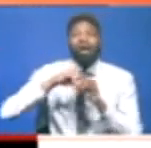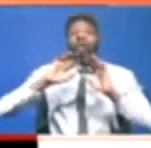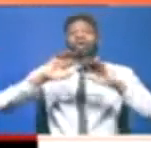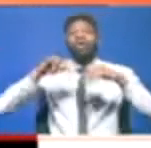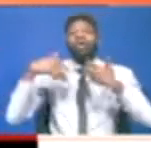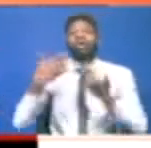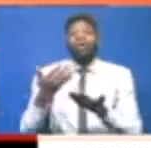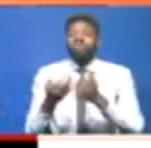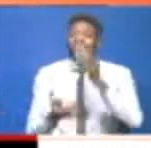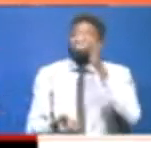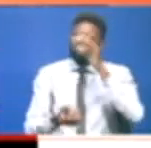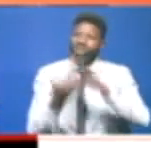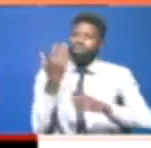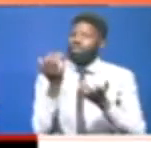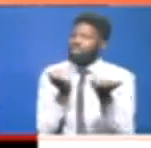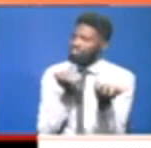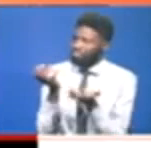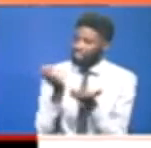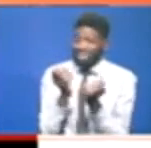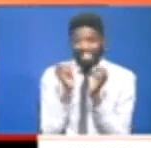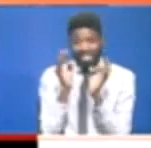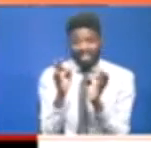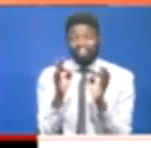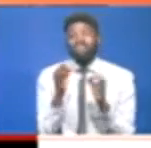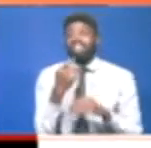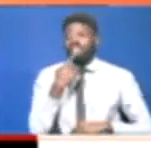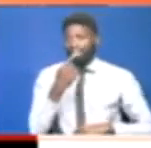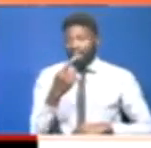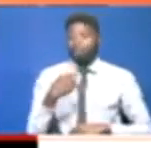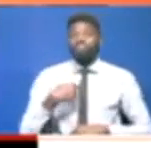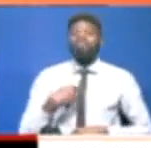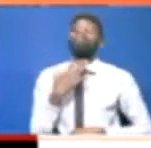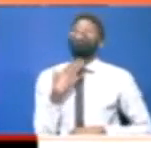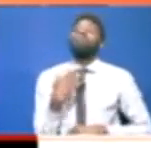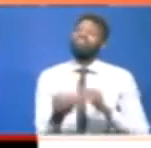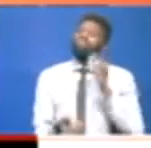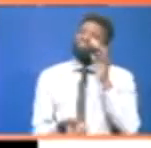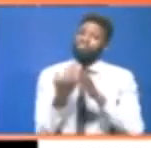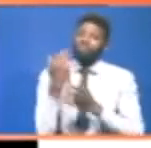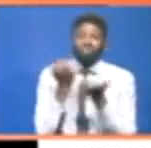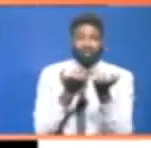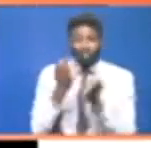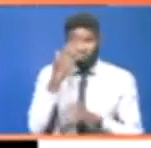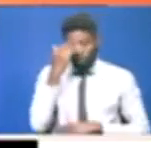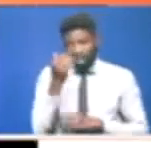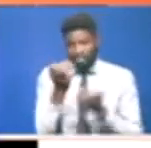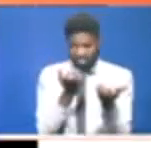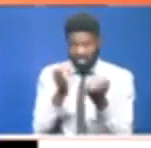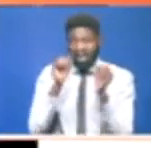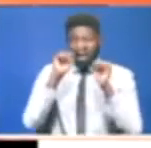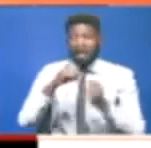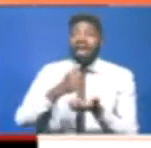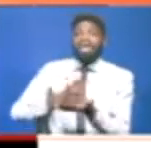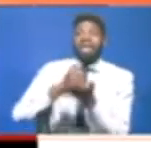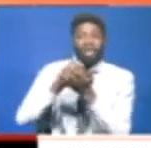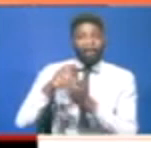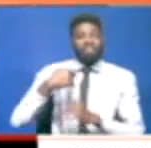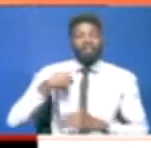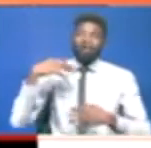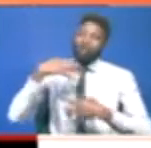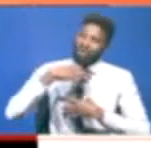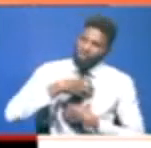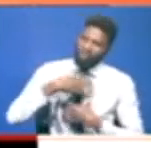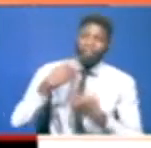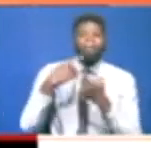you may say that I want to start a business because the business will enable me to prepare for my retirement. But at the same time, you also need